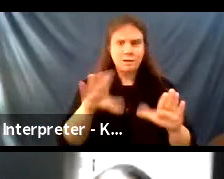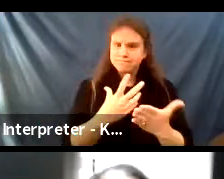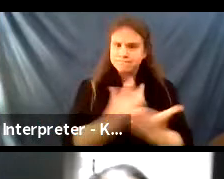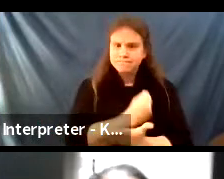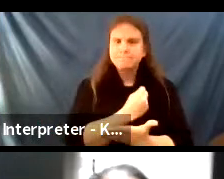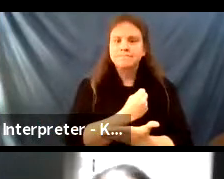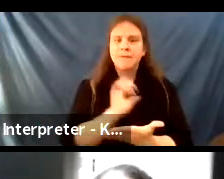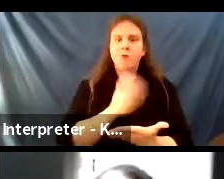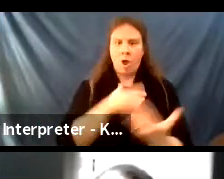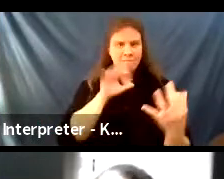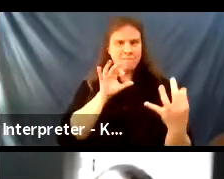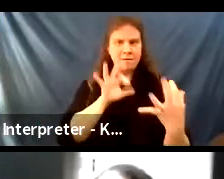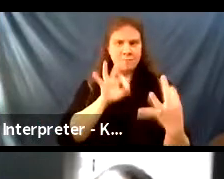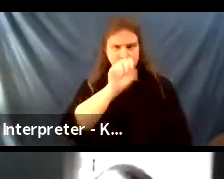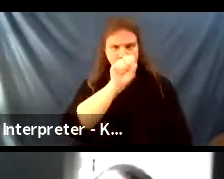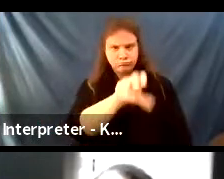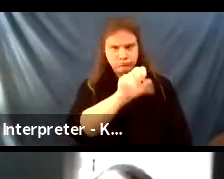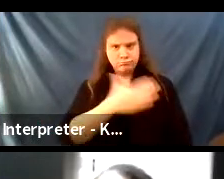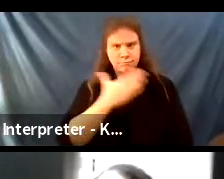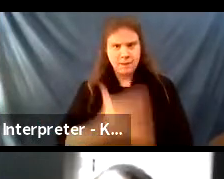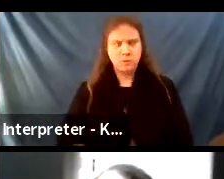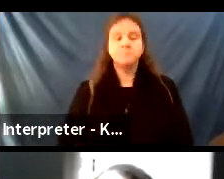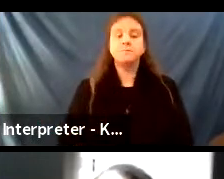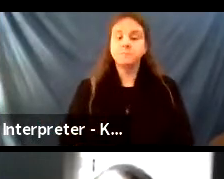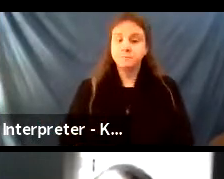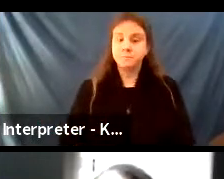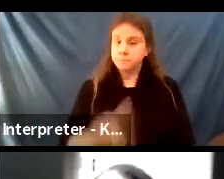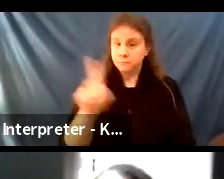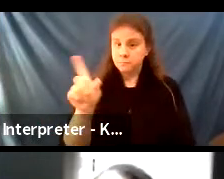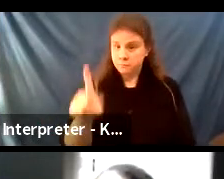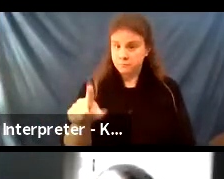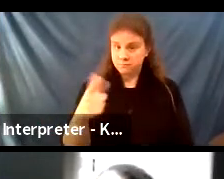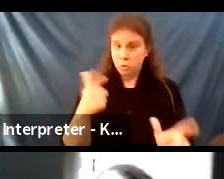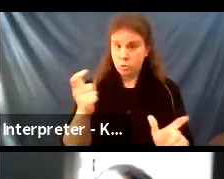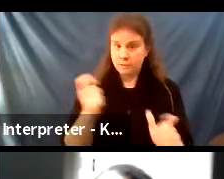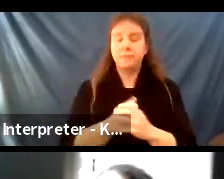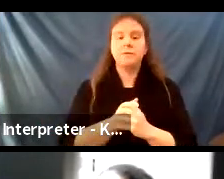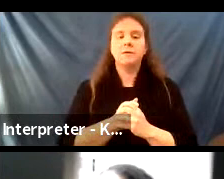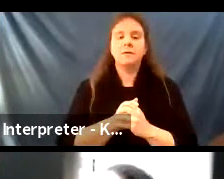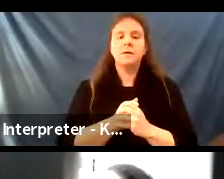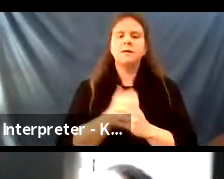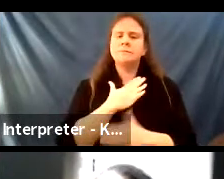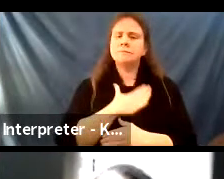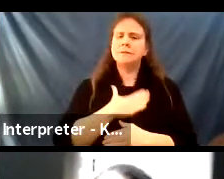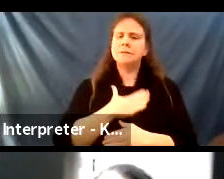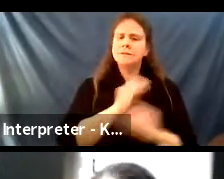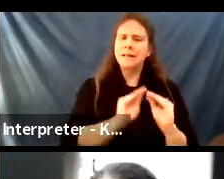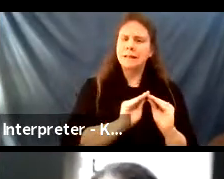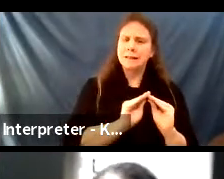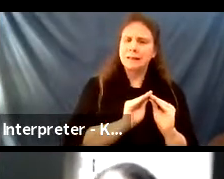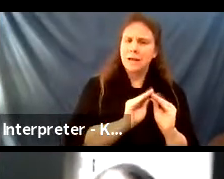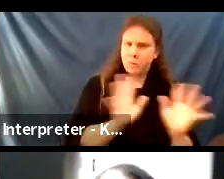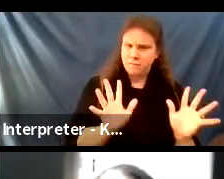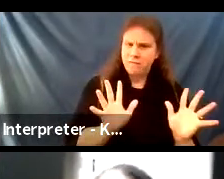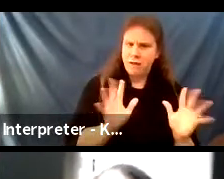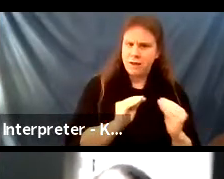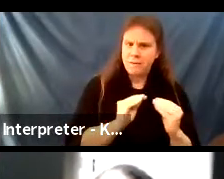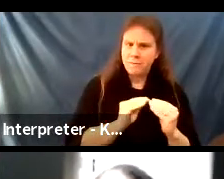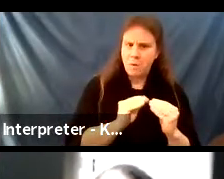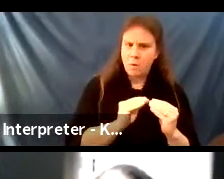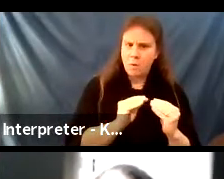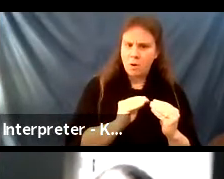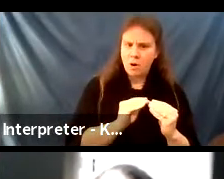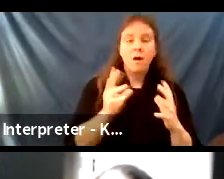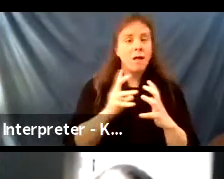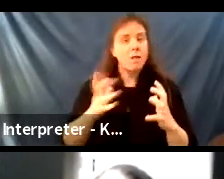our 2 cents. And my question is really quick. I was hoping that you could provide some clarification, because quite a few of